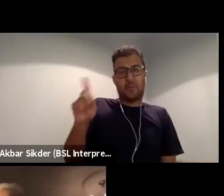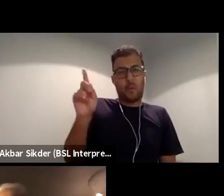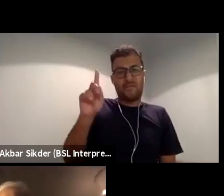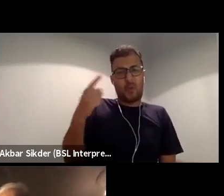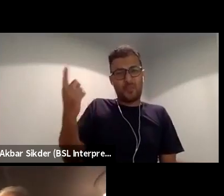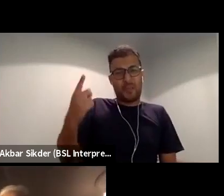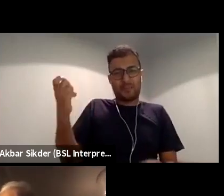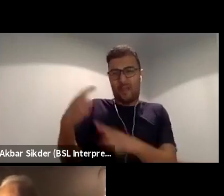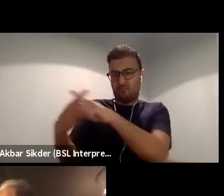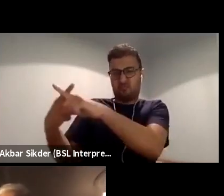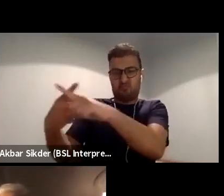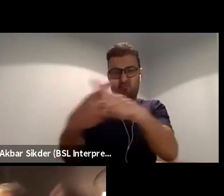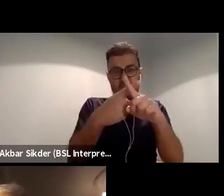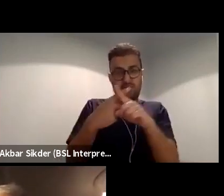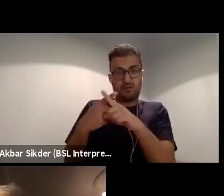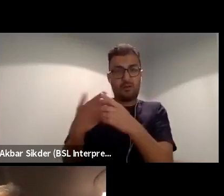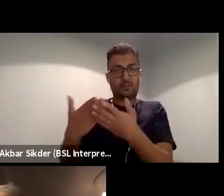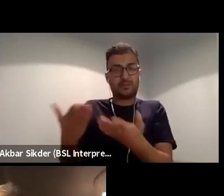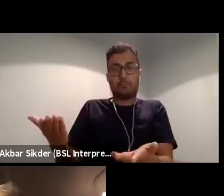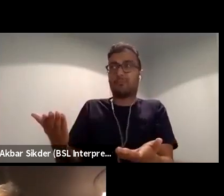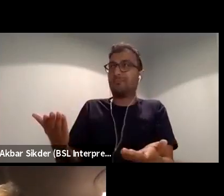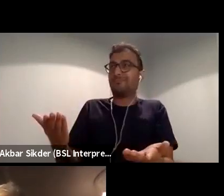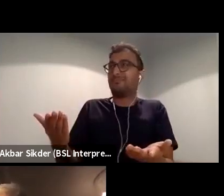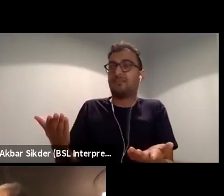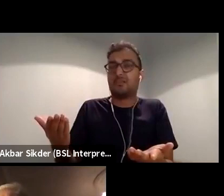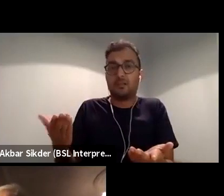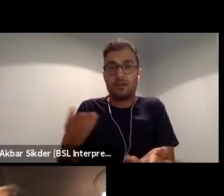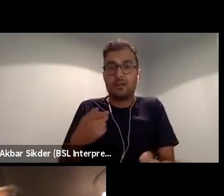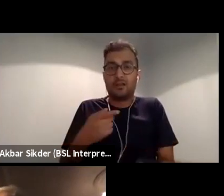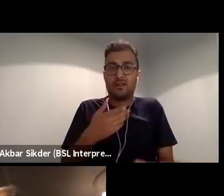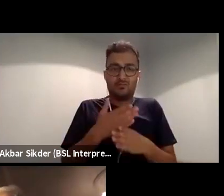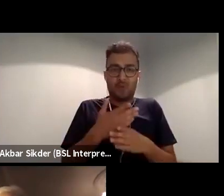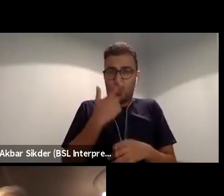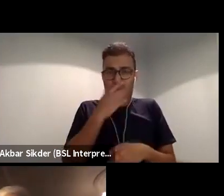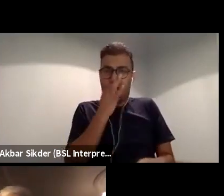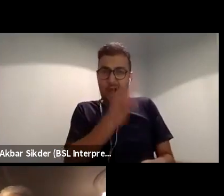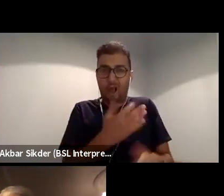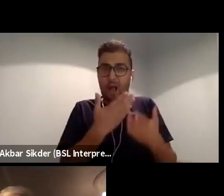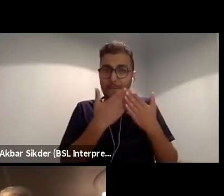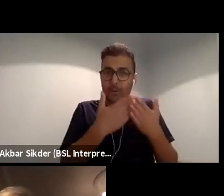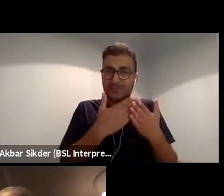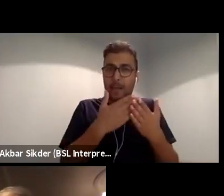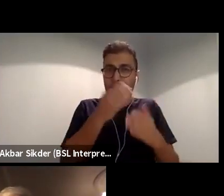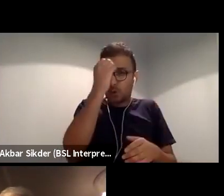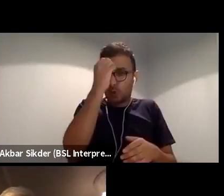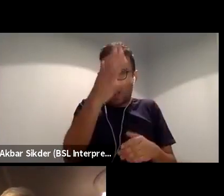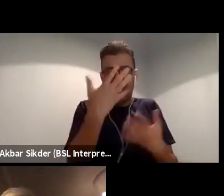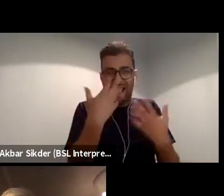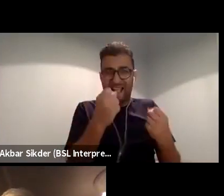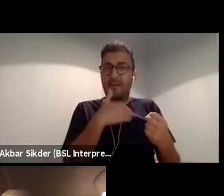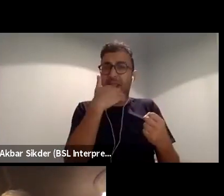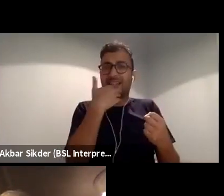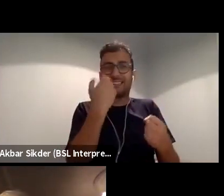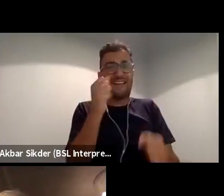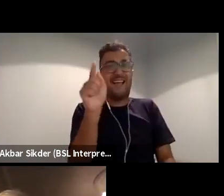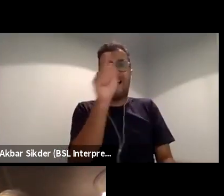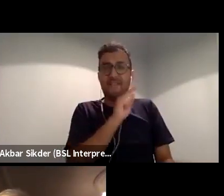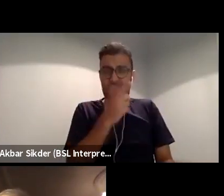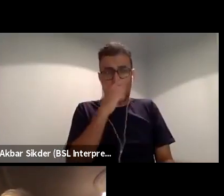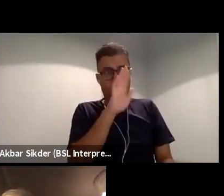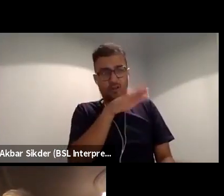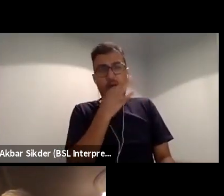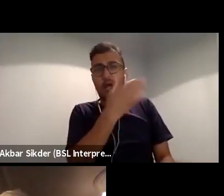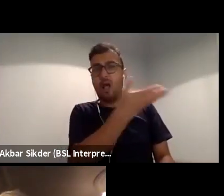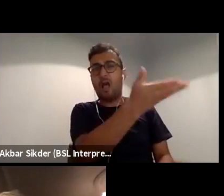Muslim scholars who you could approach for a commentary or to get an opinion on something. That's a